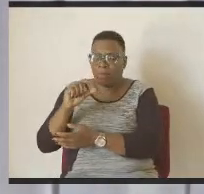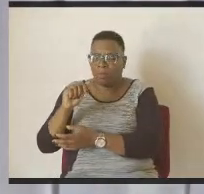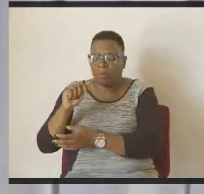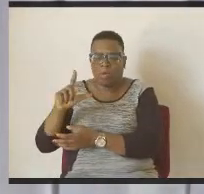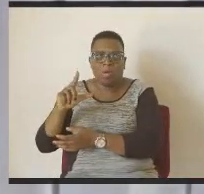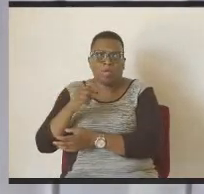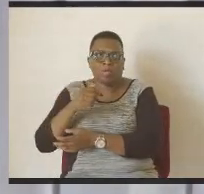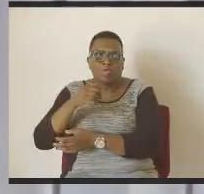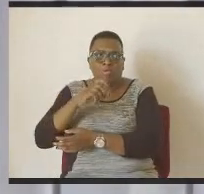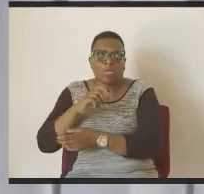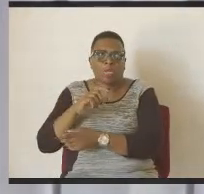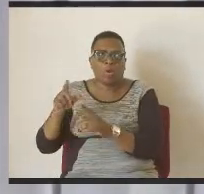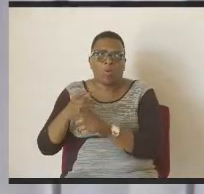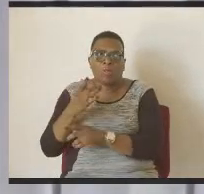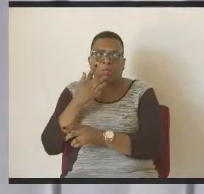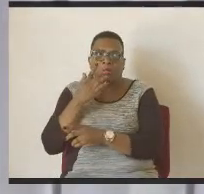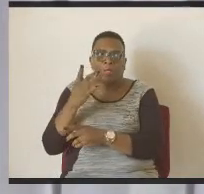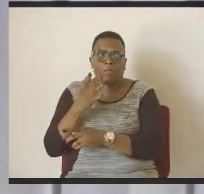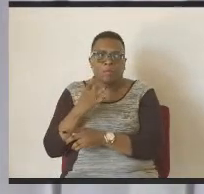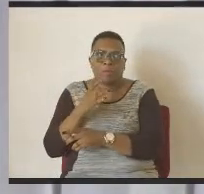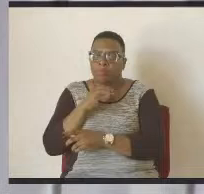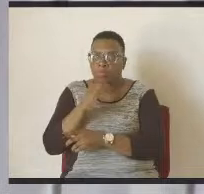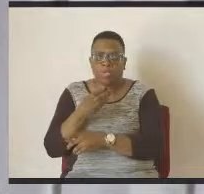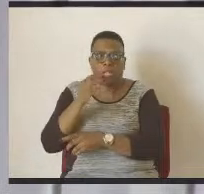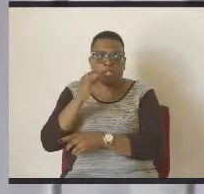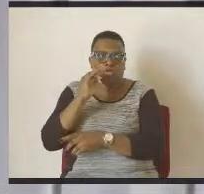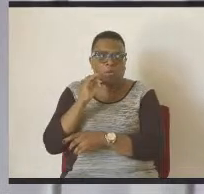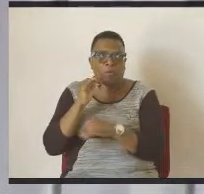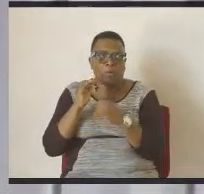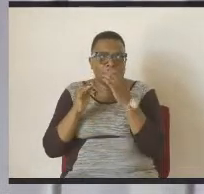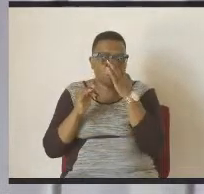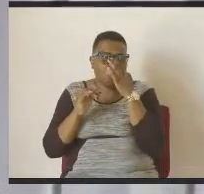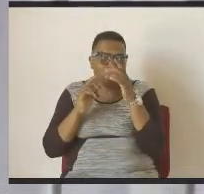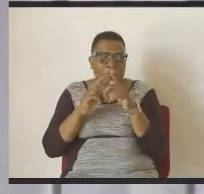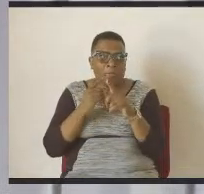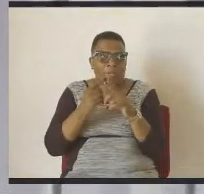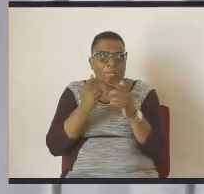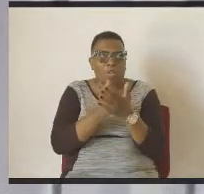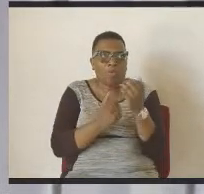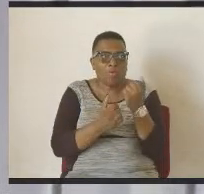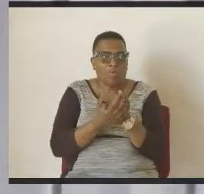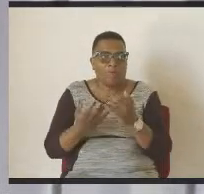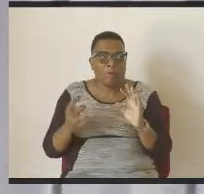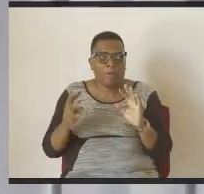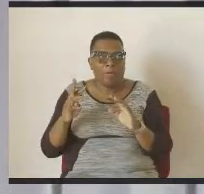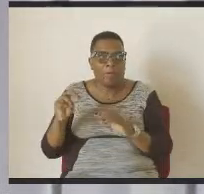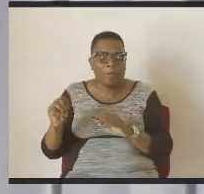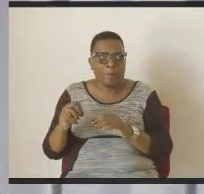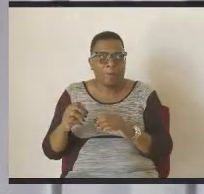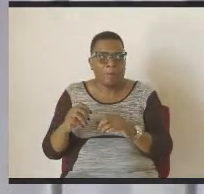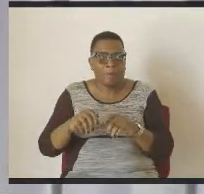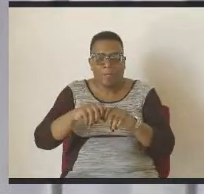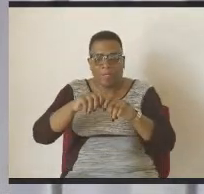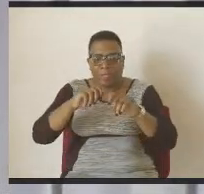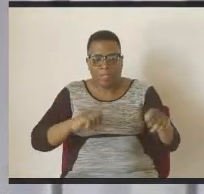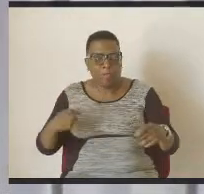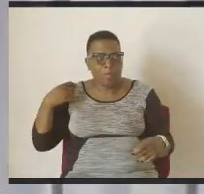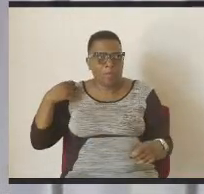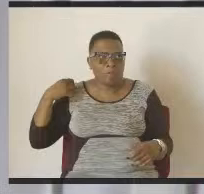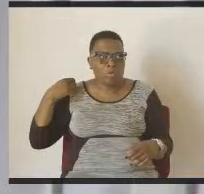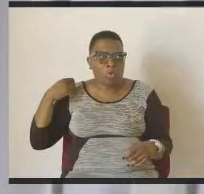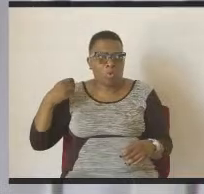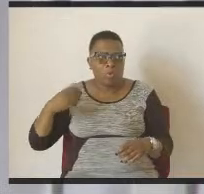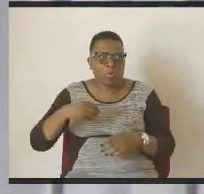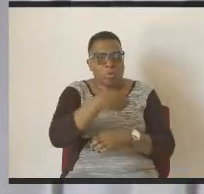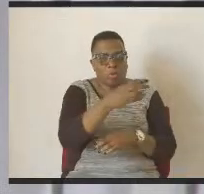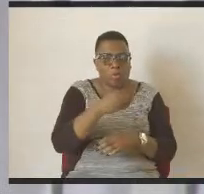had tasted it, he would not drink. Then they crucified him and divided his garments, casting